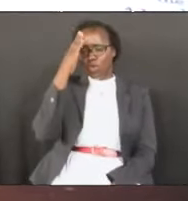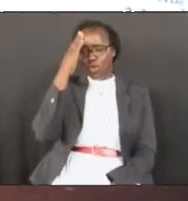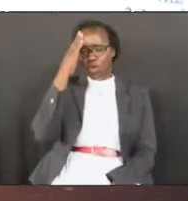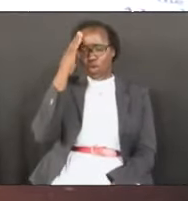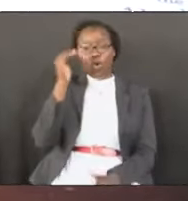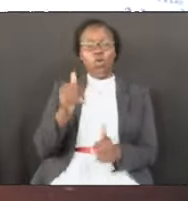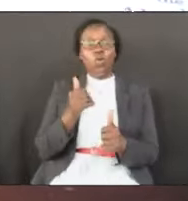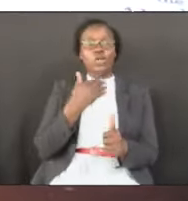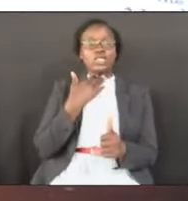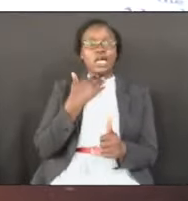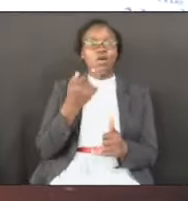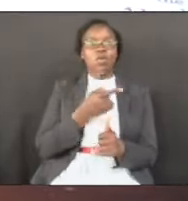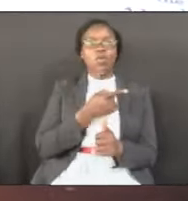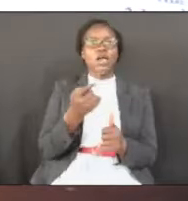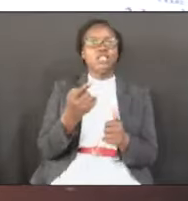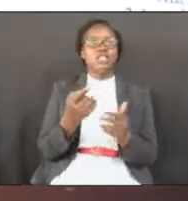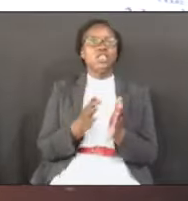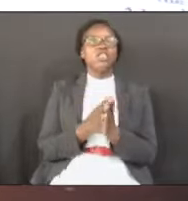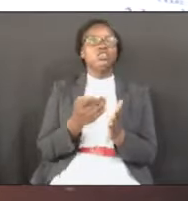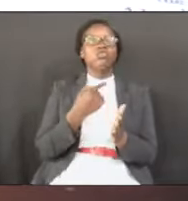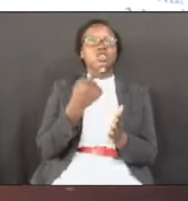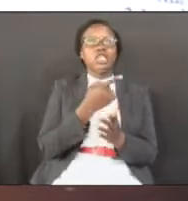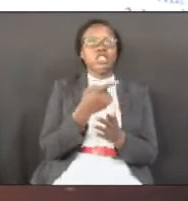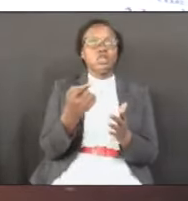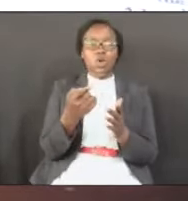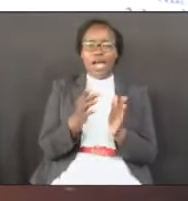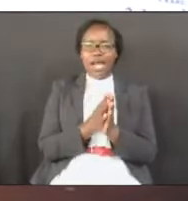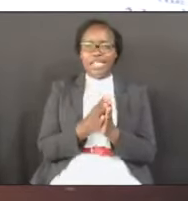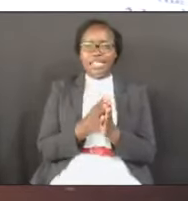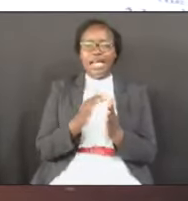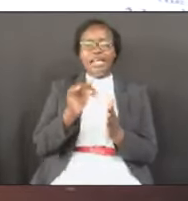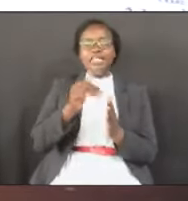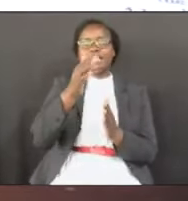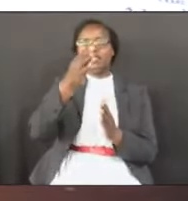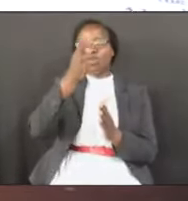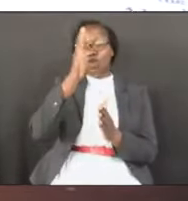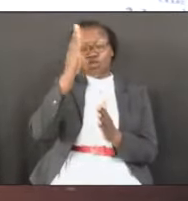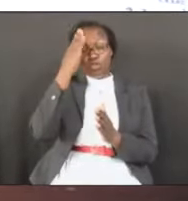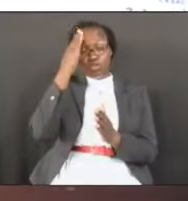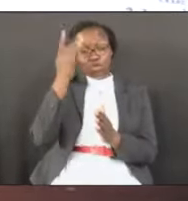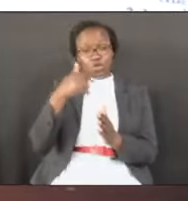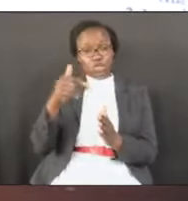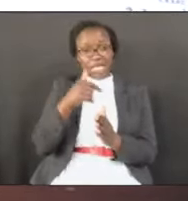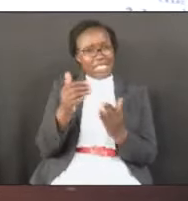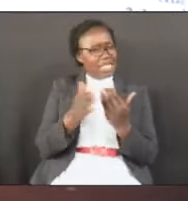thought would fit in illustrating that indeed God knows us and He takes care of